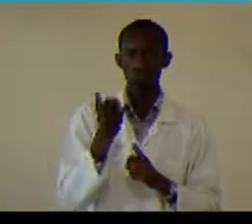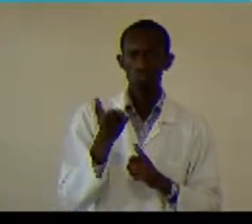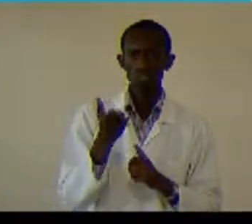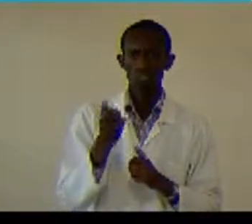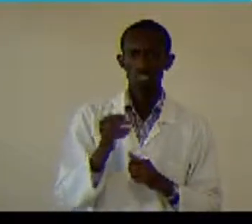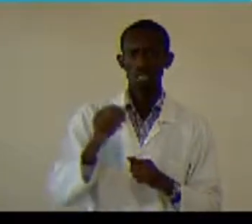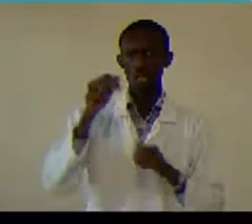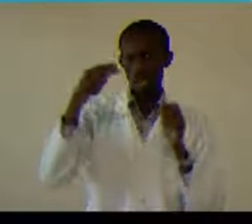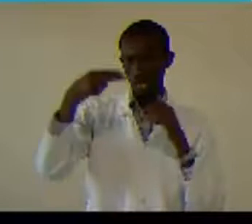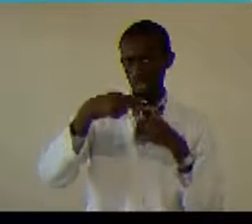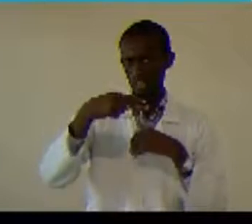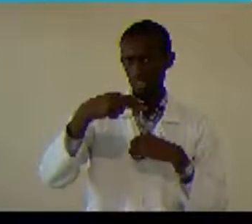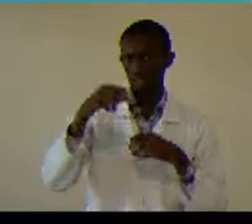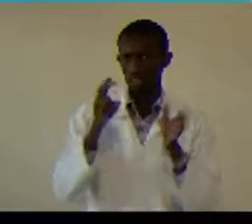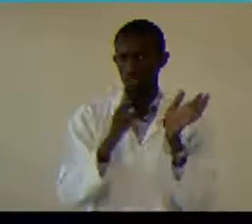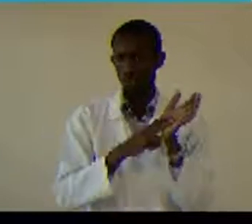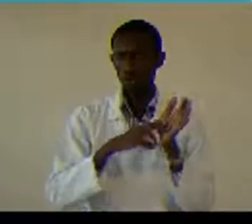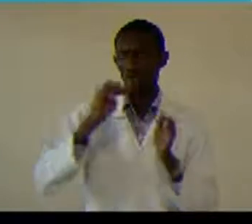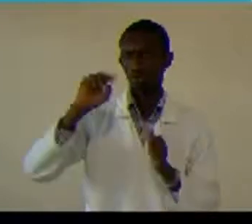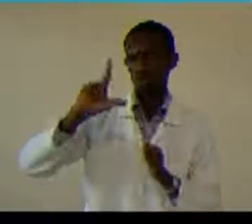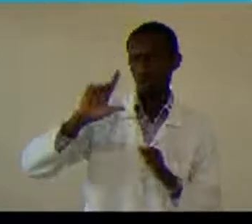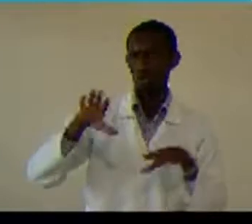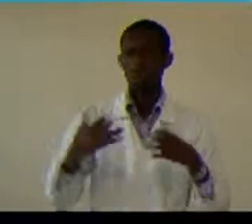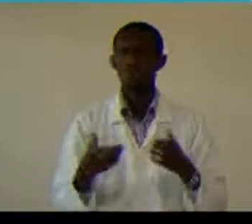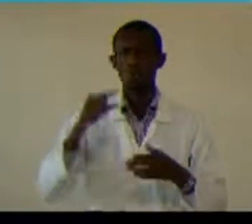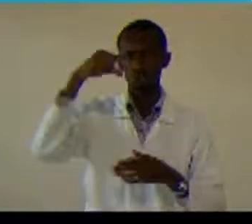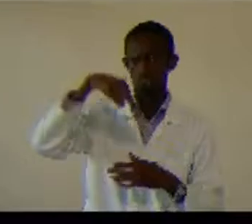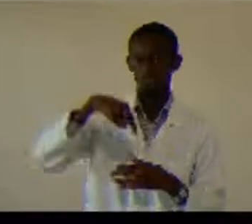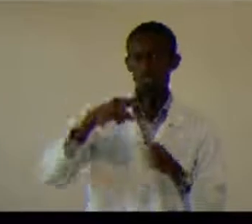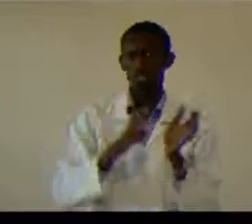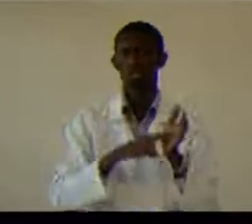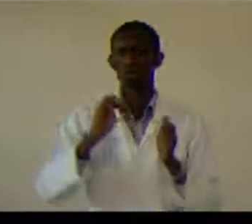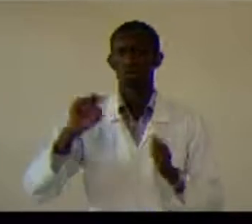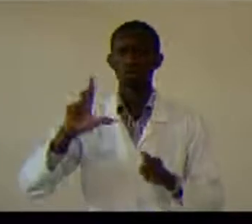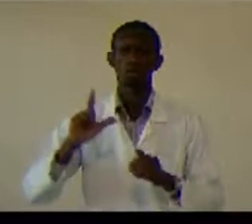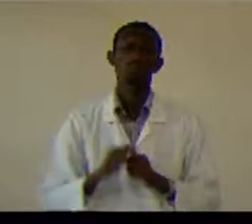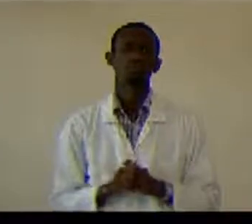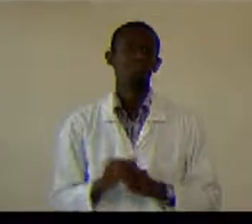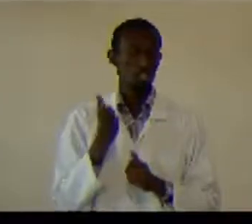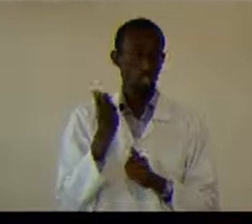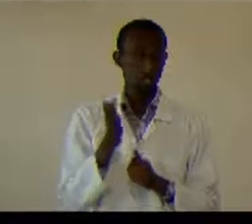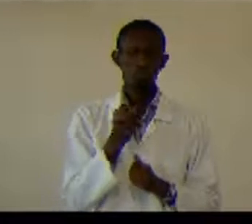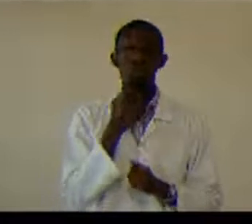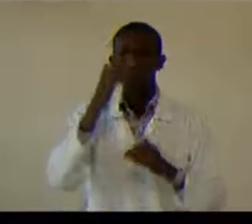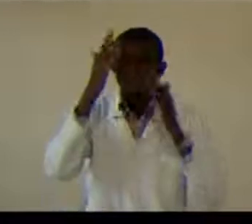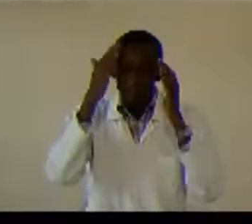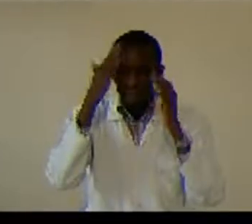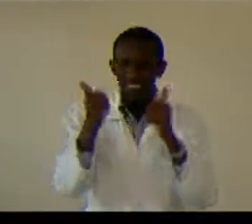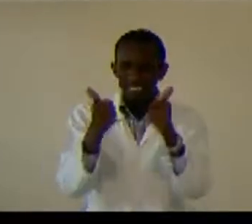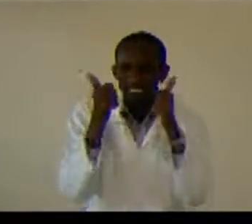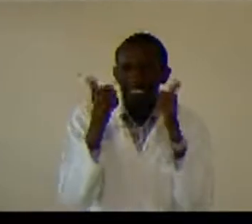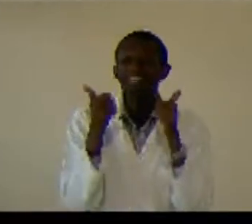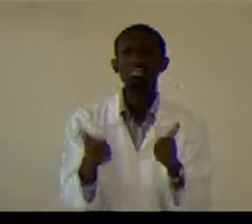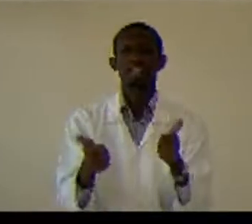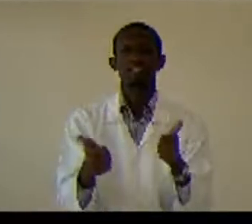problems. So this is what we want to achieve during this lesson. Q equals ml, H equals ml. They mean